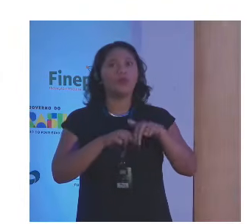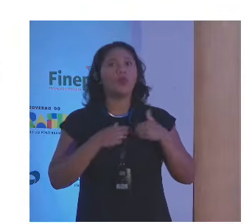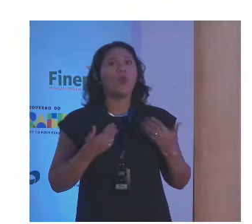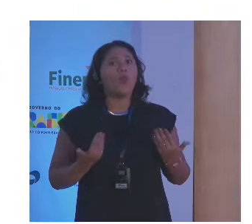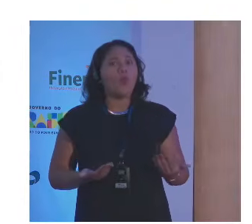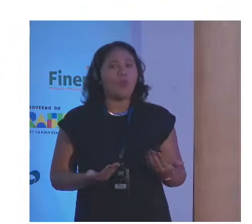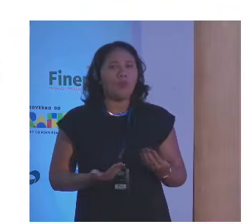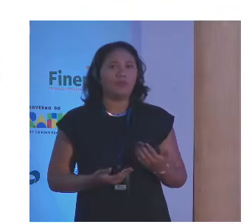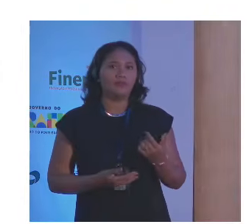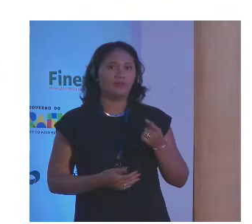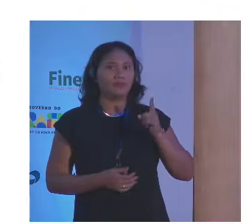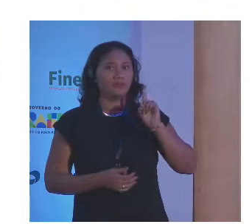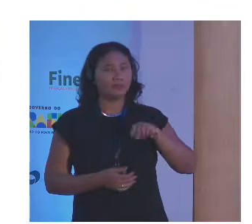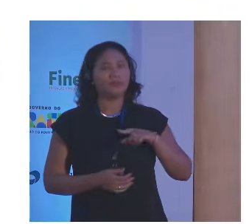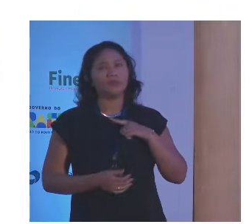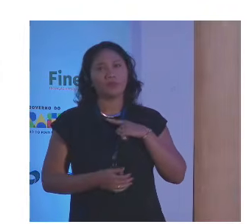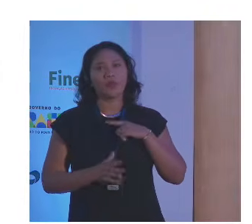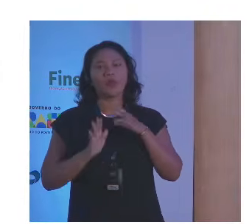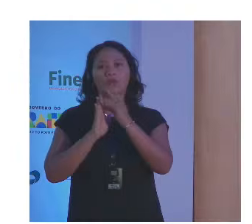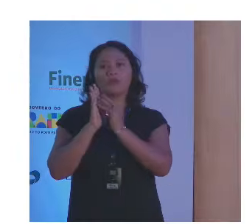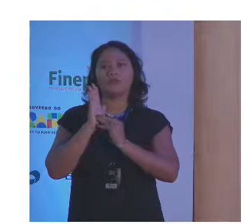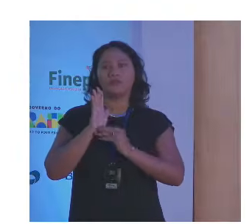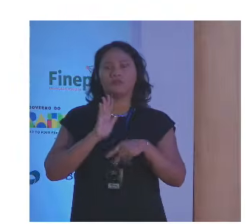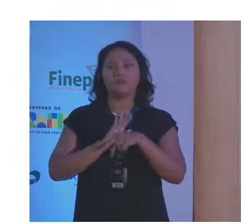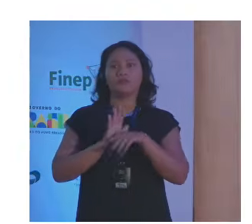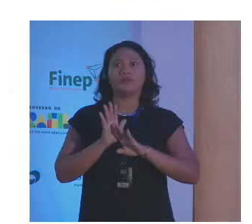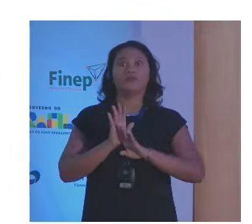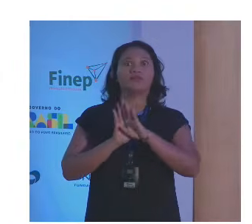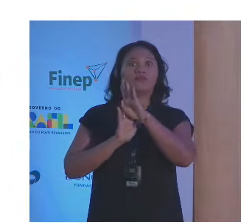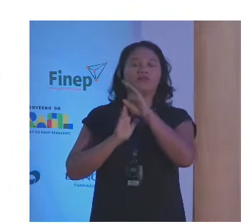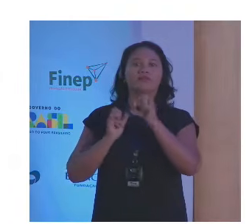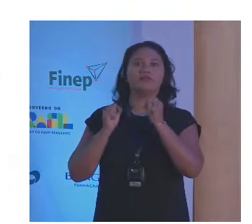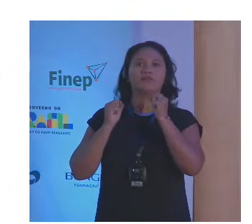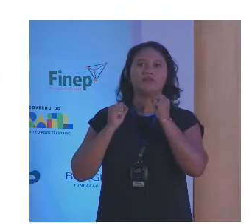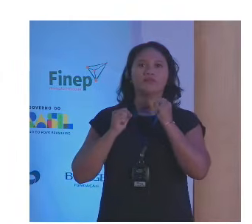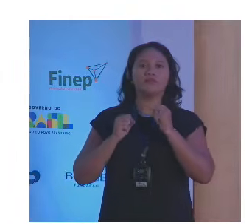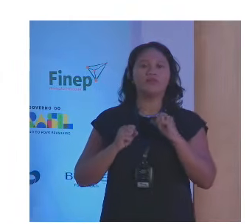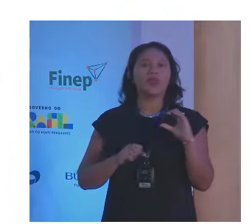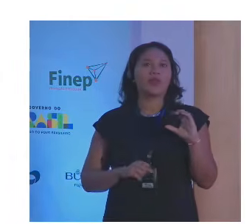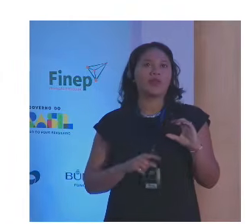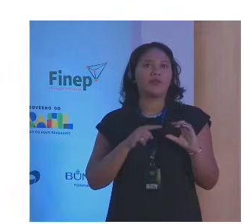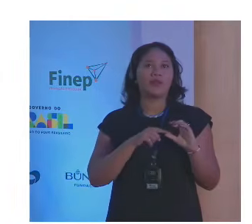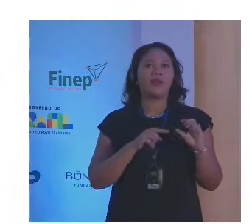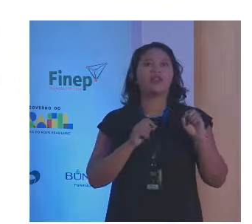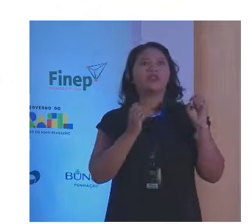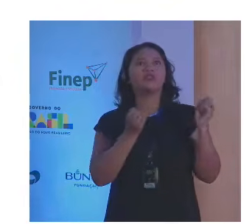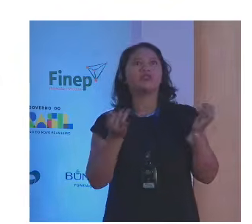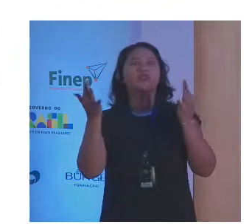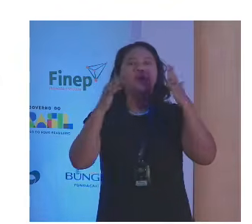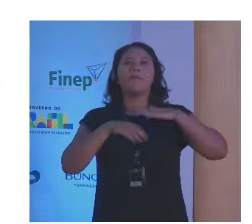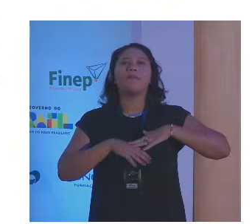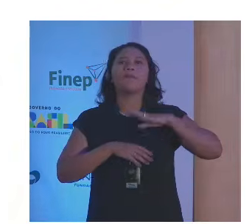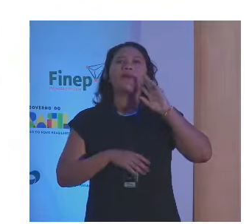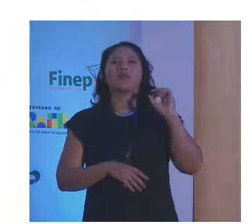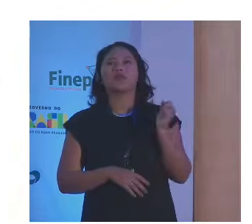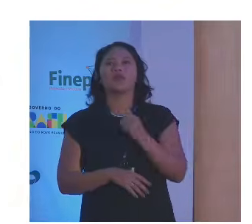carbon dioxide content in the atmosphere, the highest, in fact, in more than 3 million years.